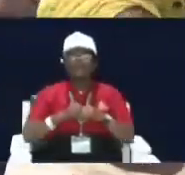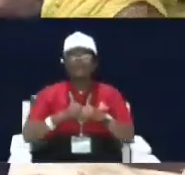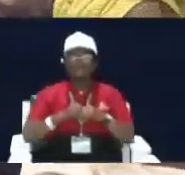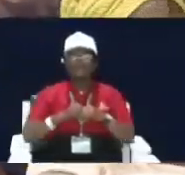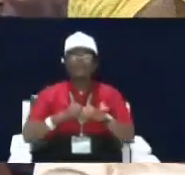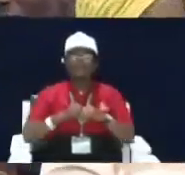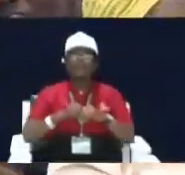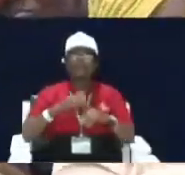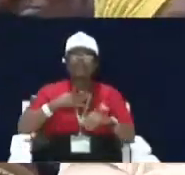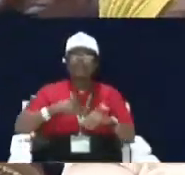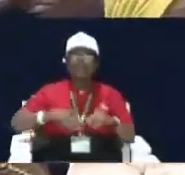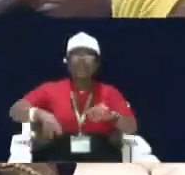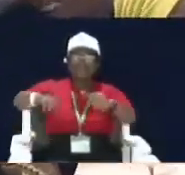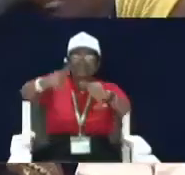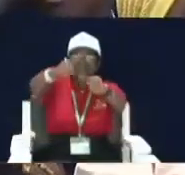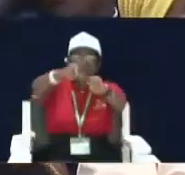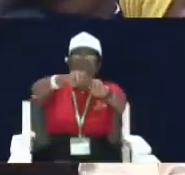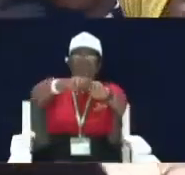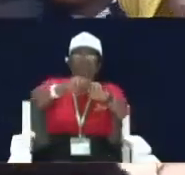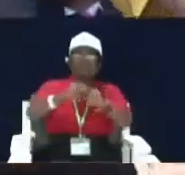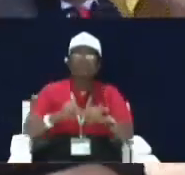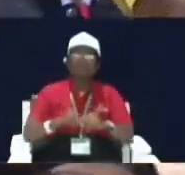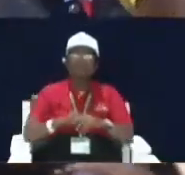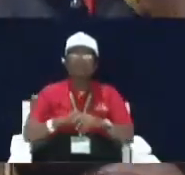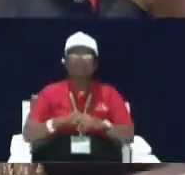You may please be seated. The